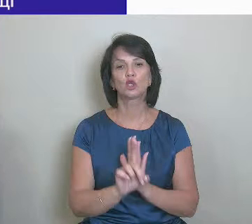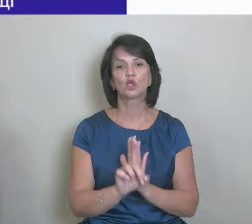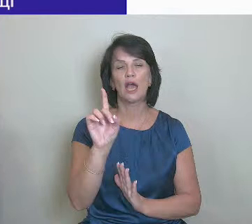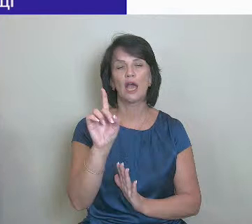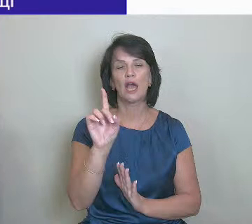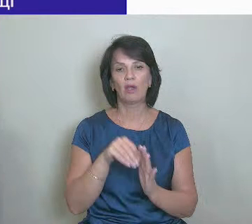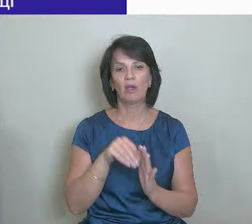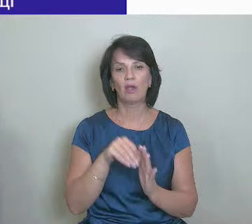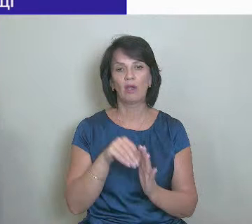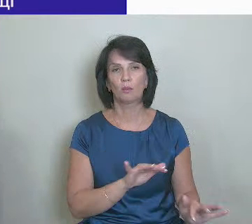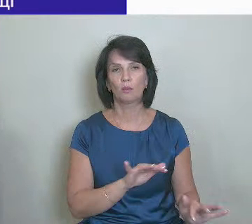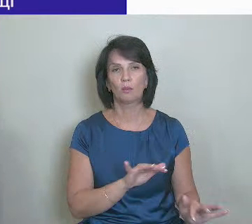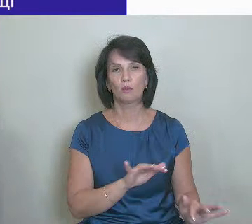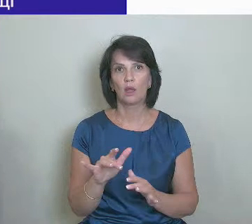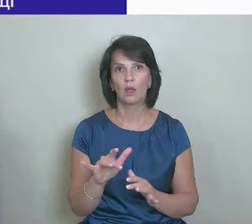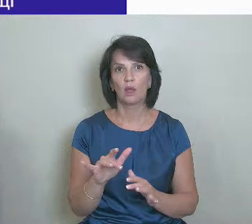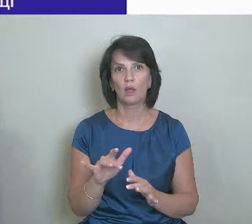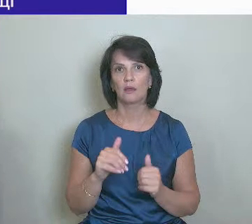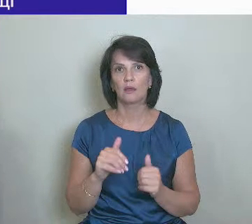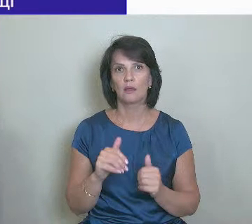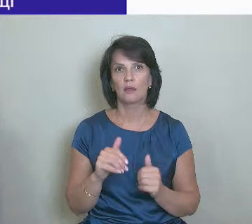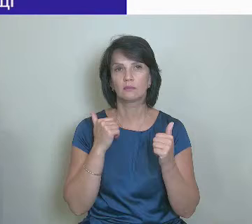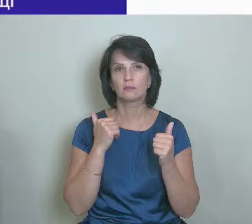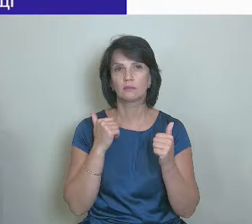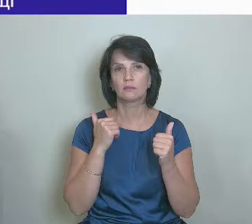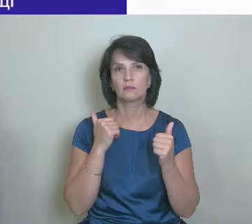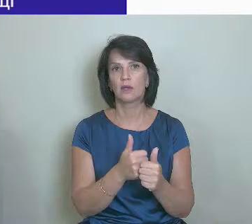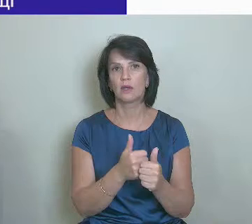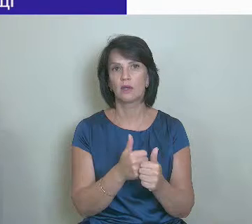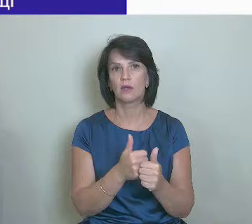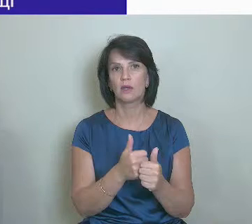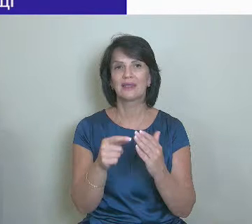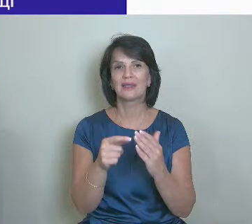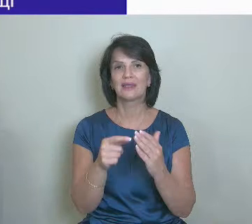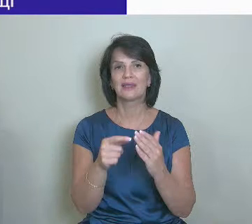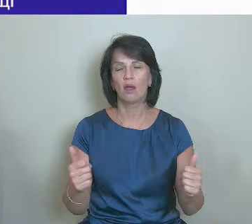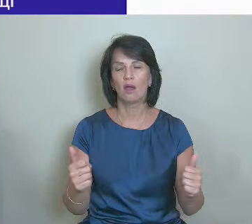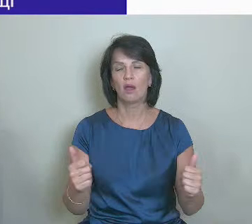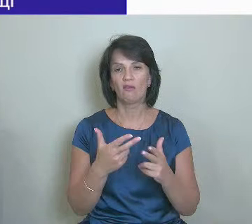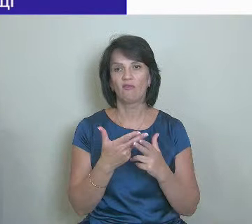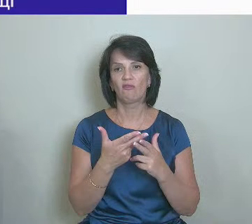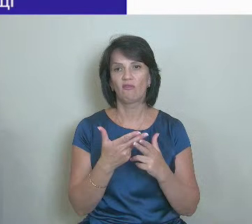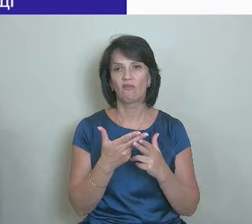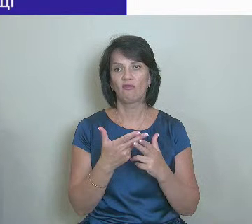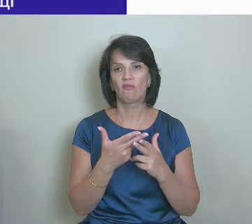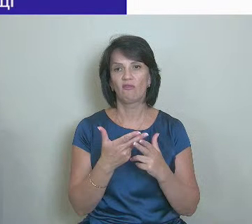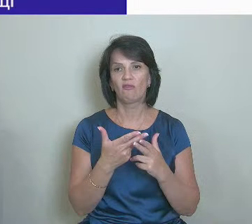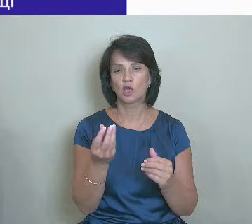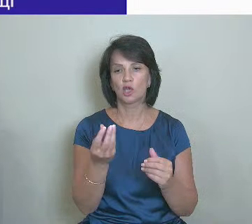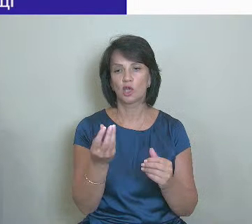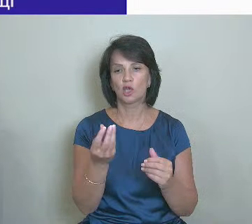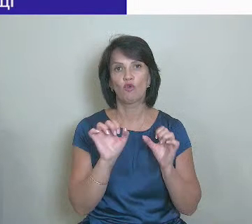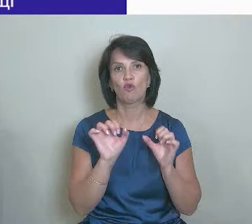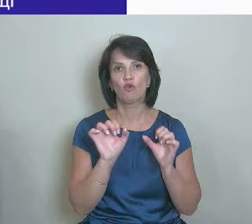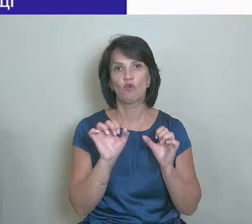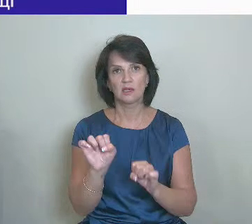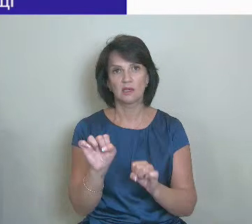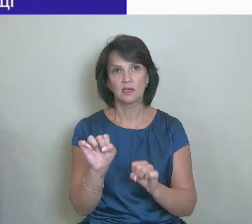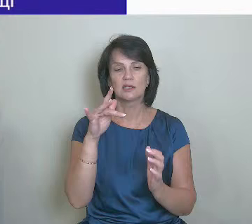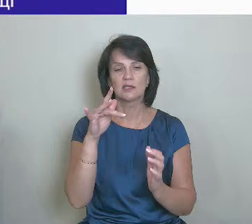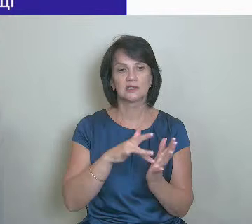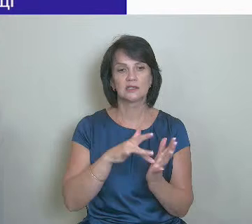of September 5, that's the launch of the election process. We need this to identify